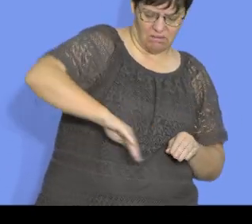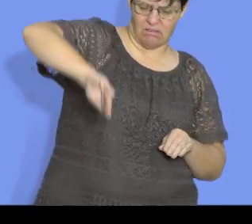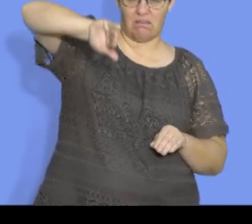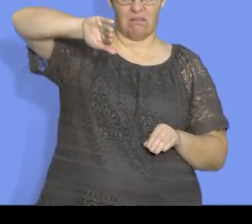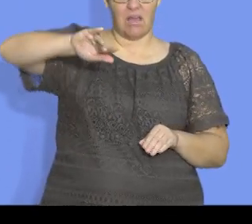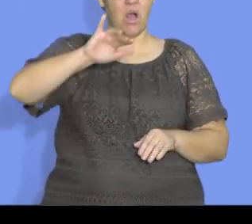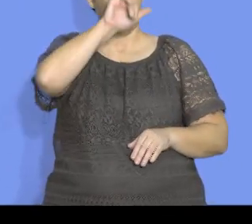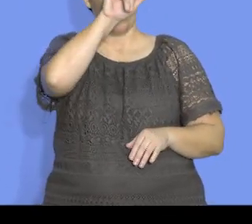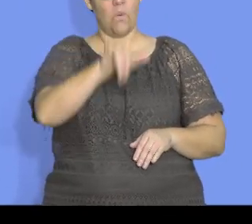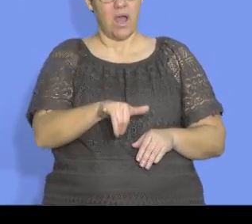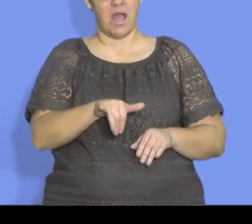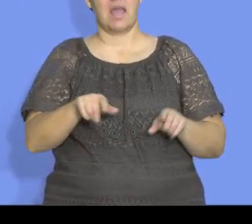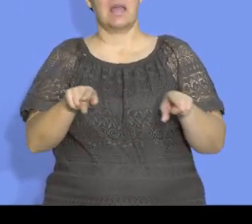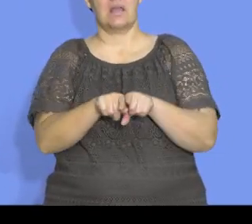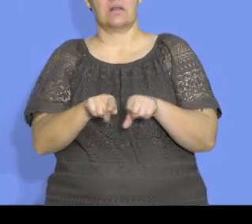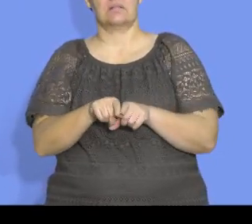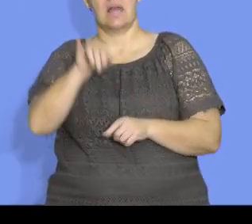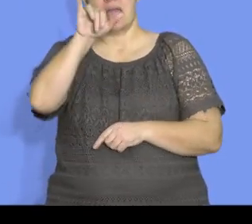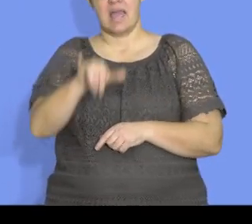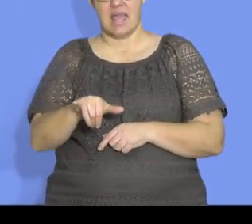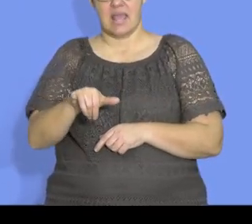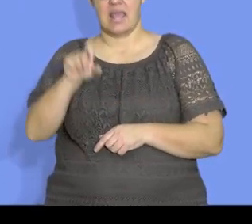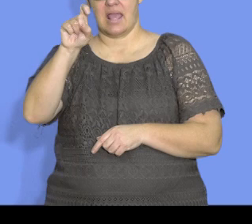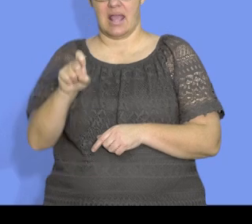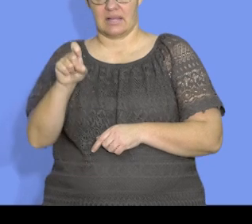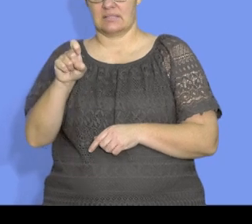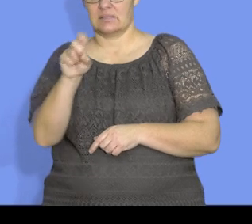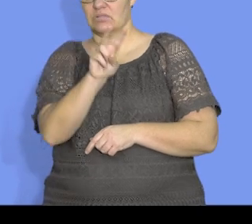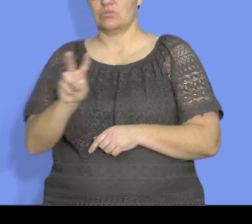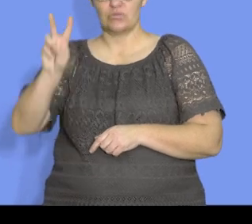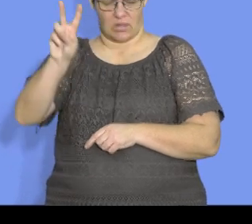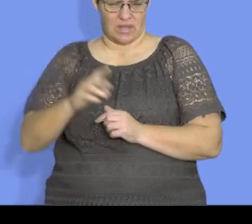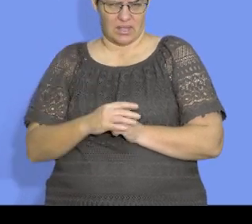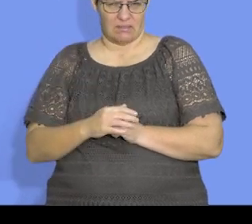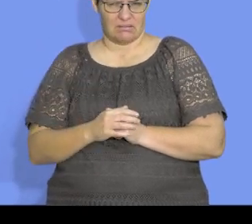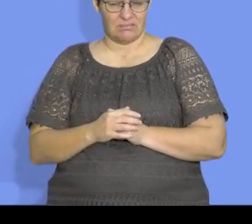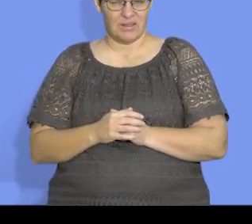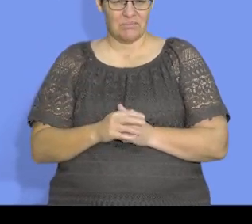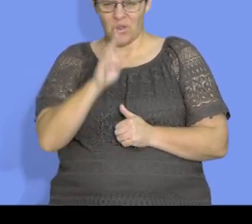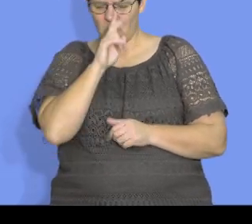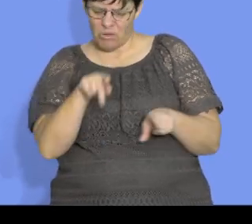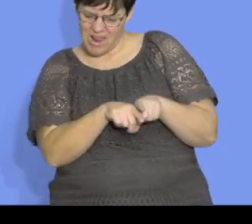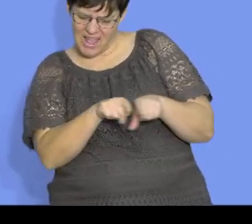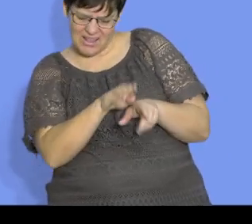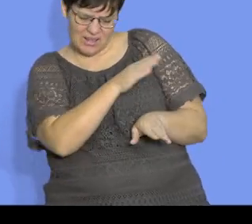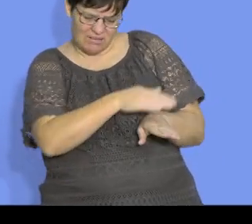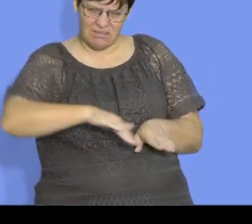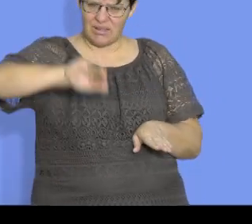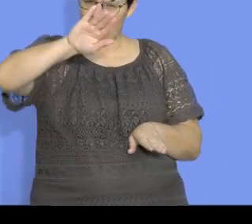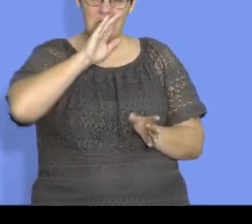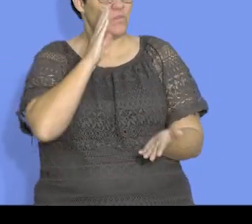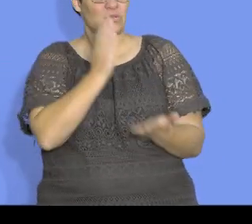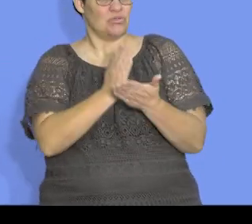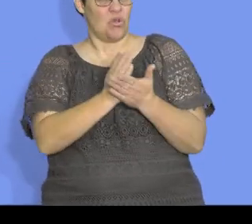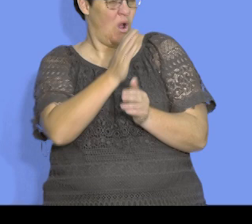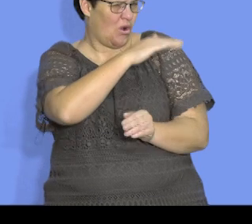y equals ax squared. So it looks a bit like a parabola, but we can't be sure because curves